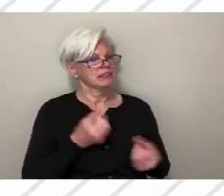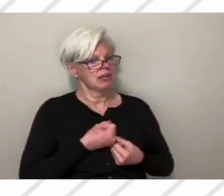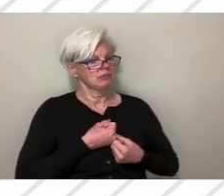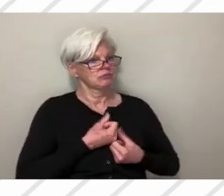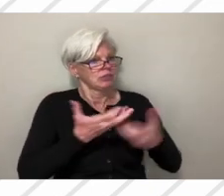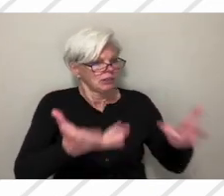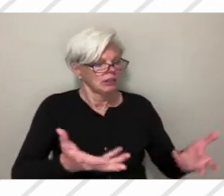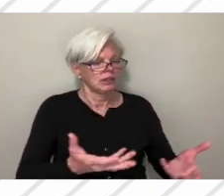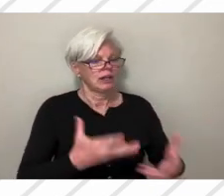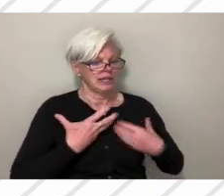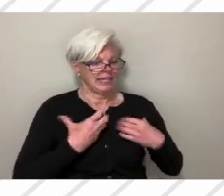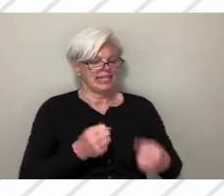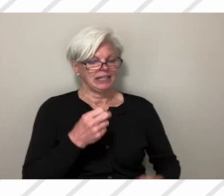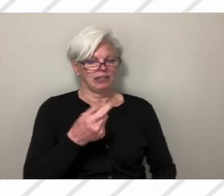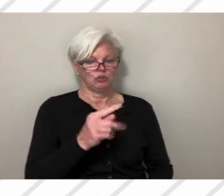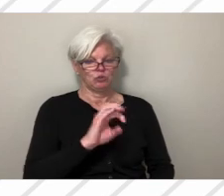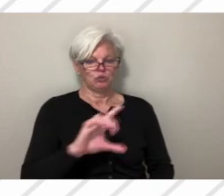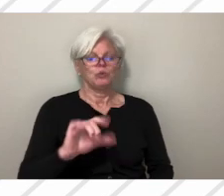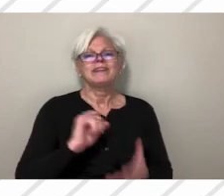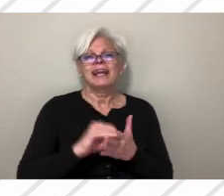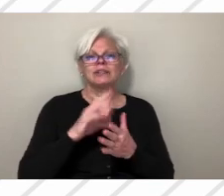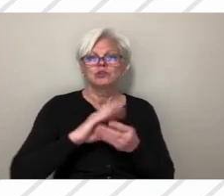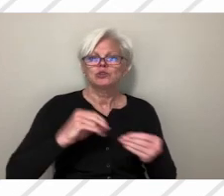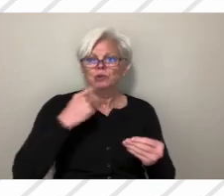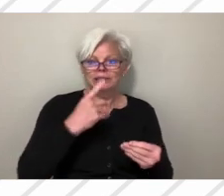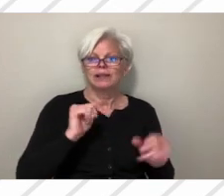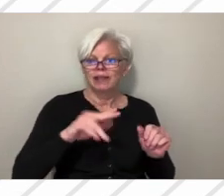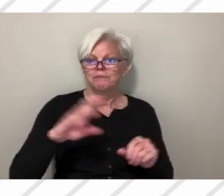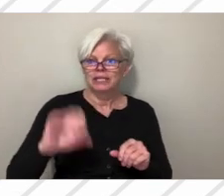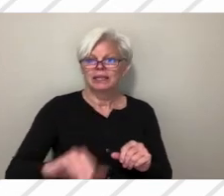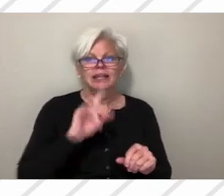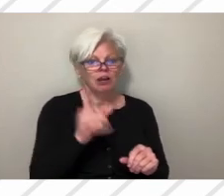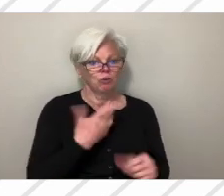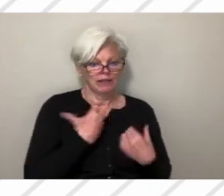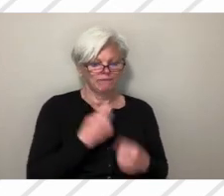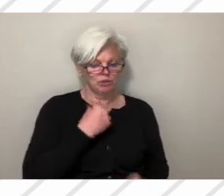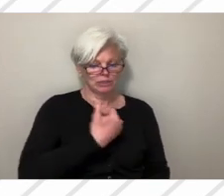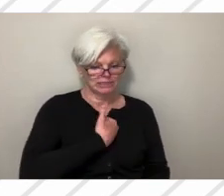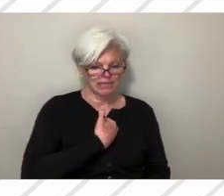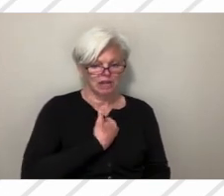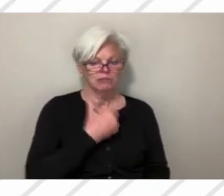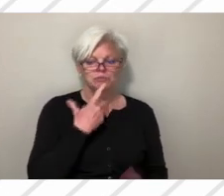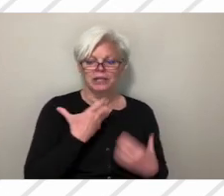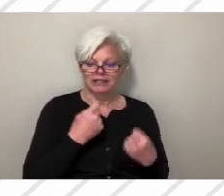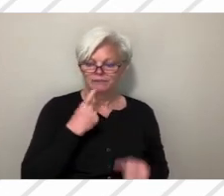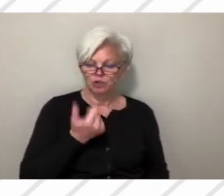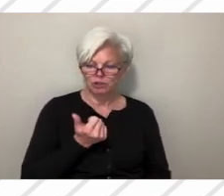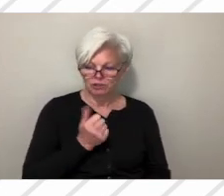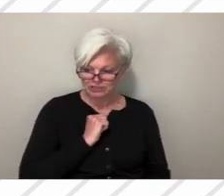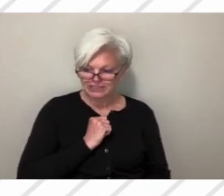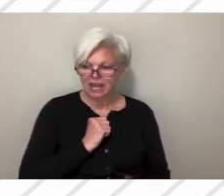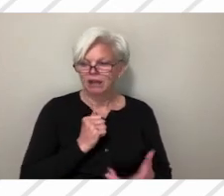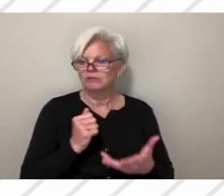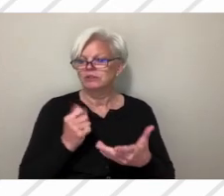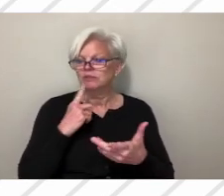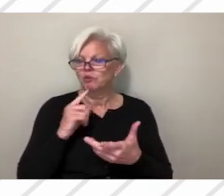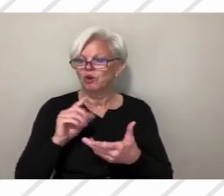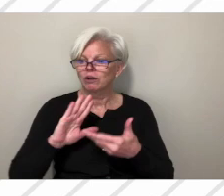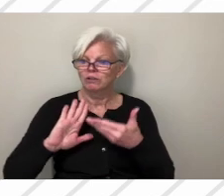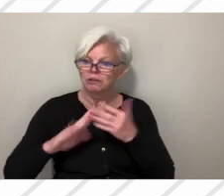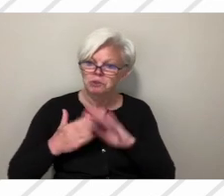what storytelling can be. It's not only healing for ourselves, it's healing for our communities, and it has been ever since humanity has